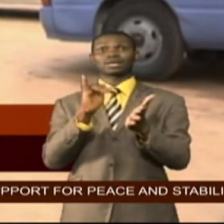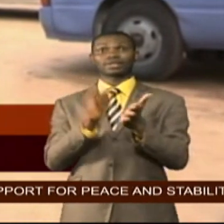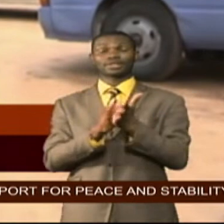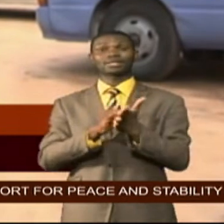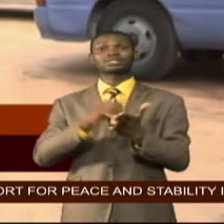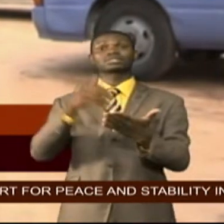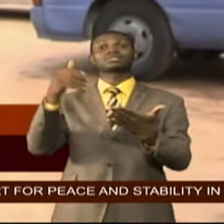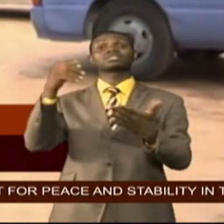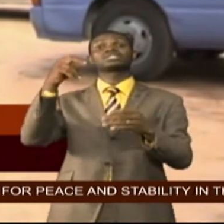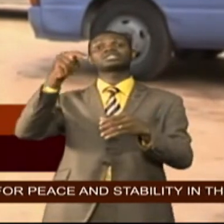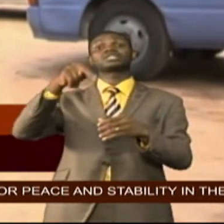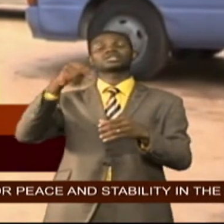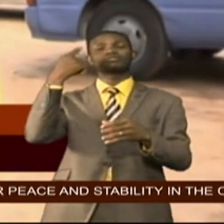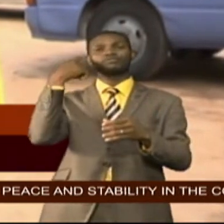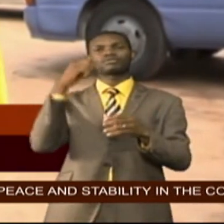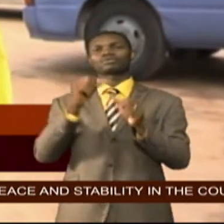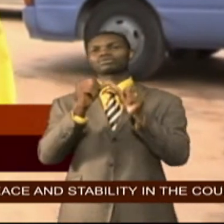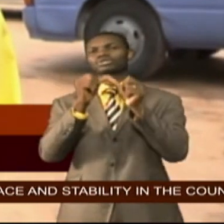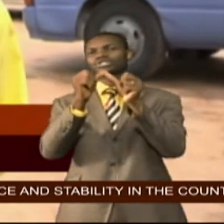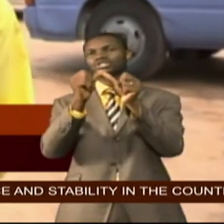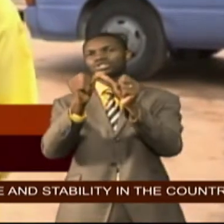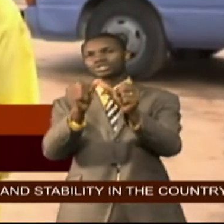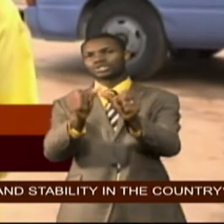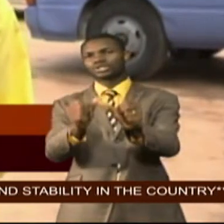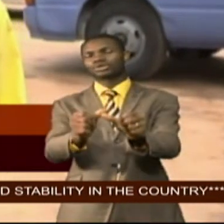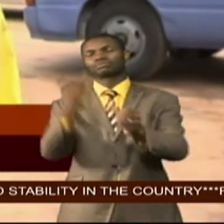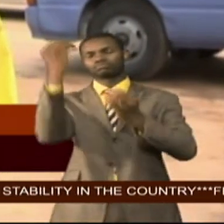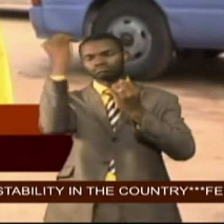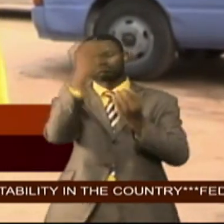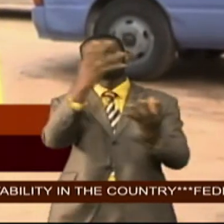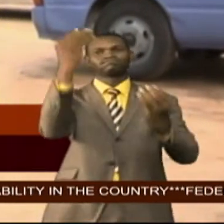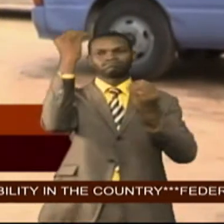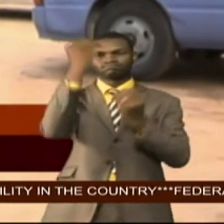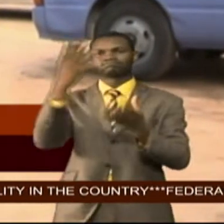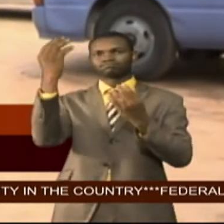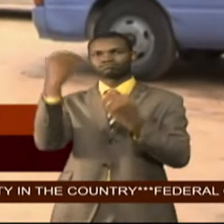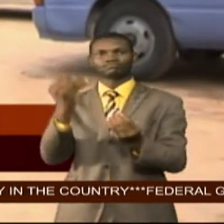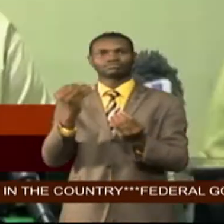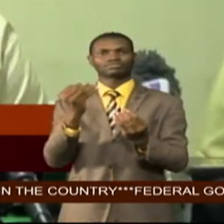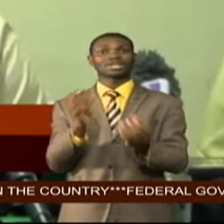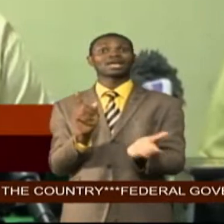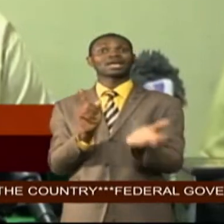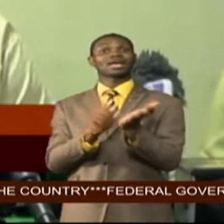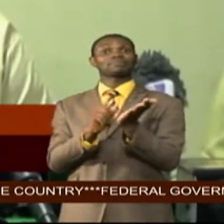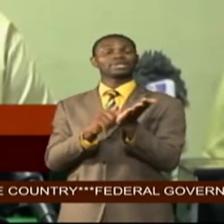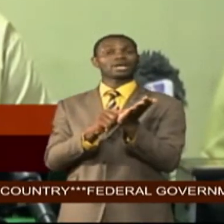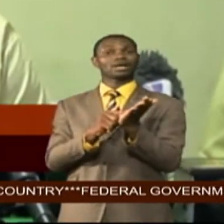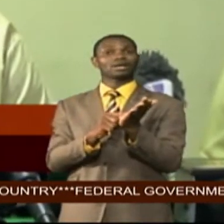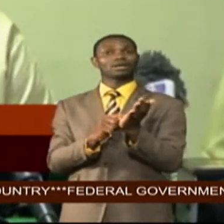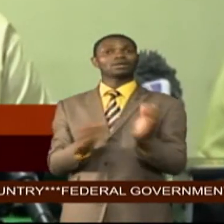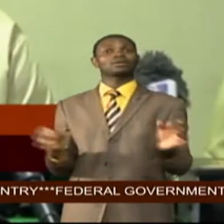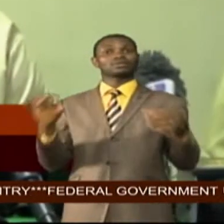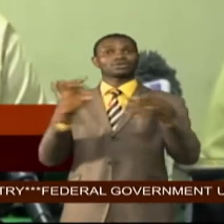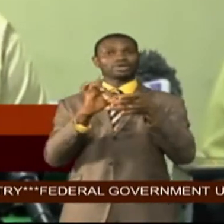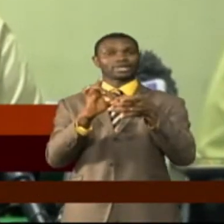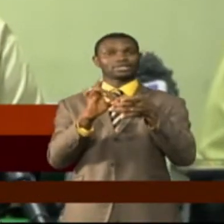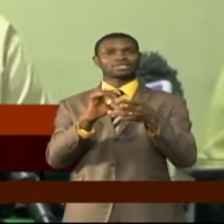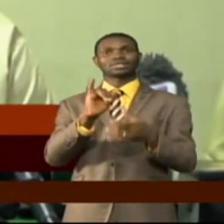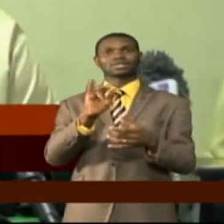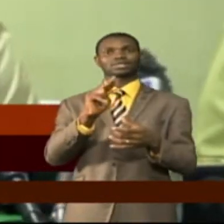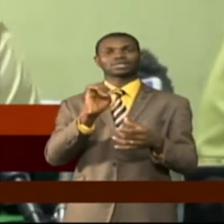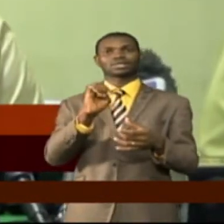the need for continuous flow of information between the media and INEC. INEC Chairman Professor